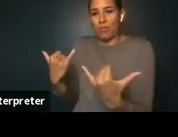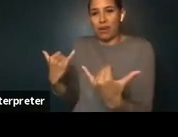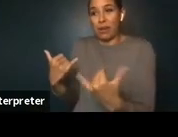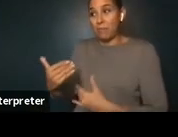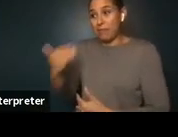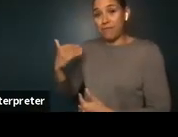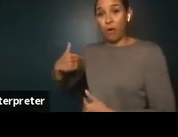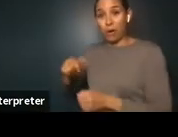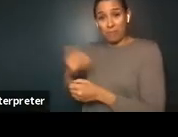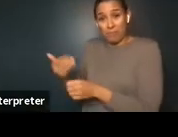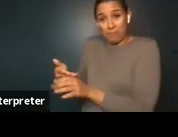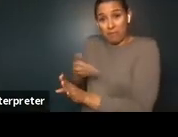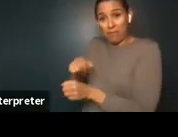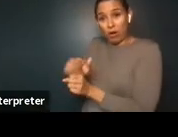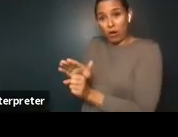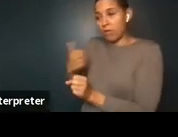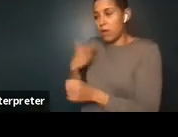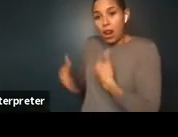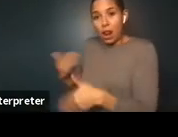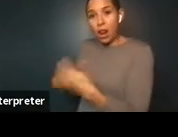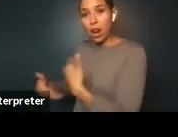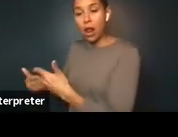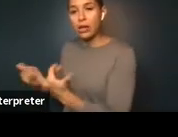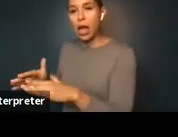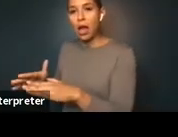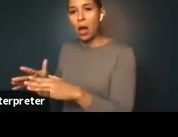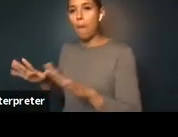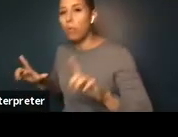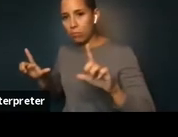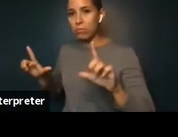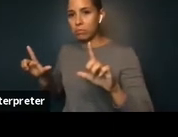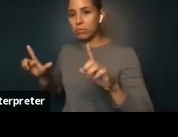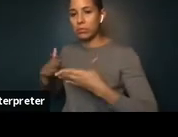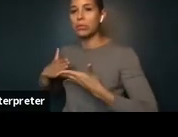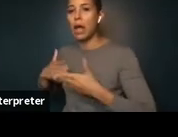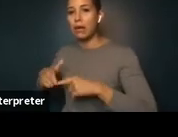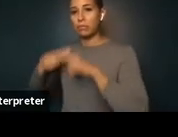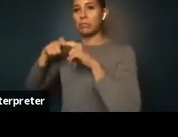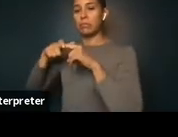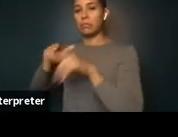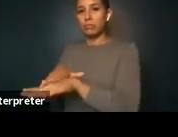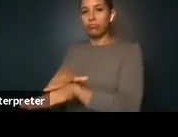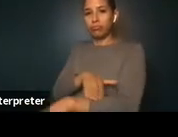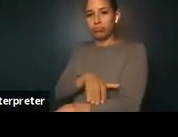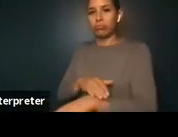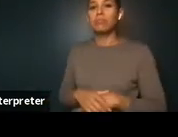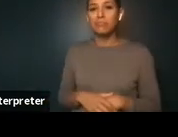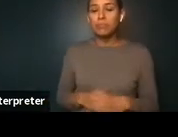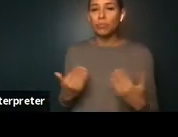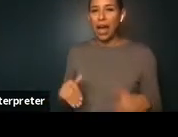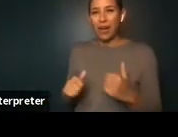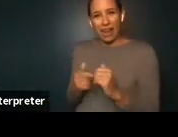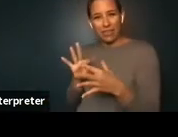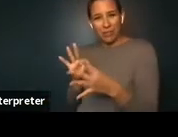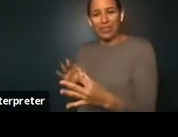in this one, you're literally out of time and terrestrial space. You're even not even in